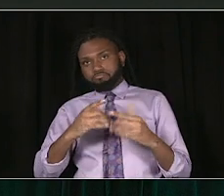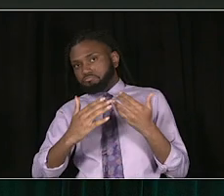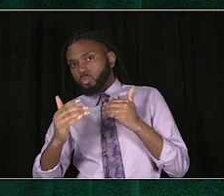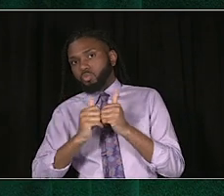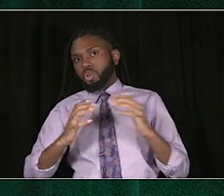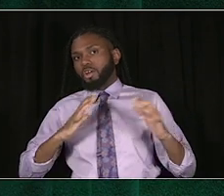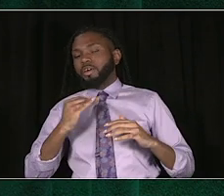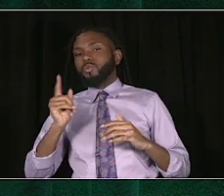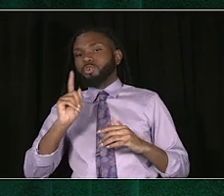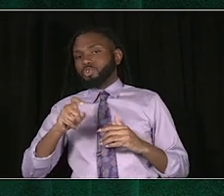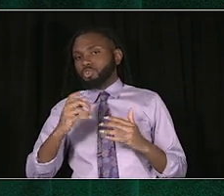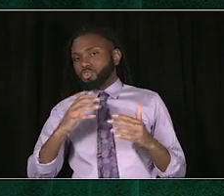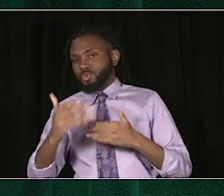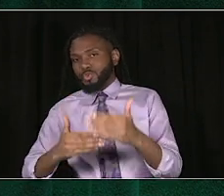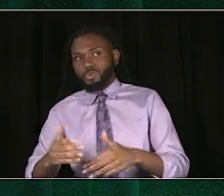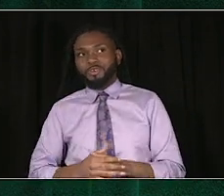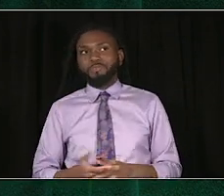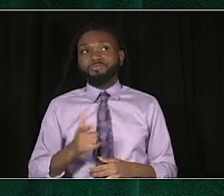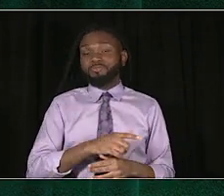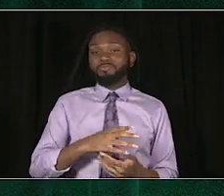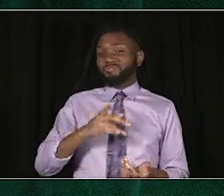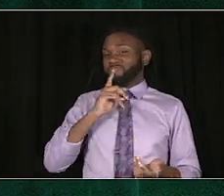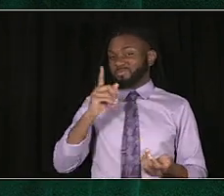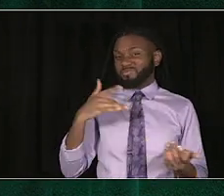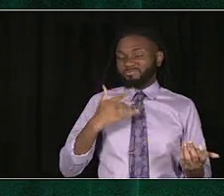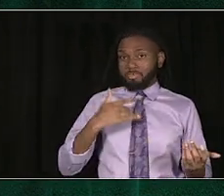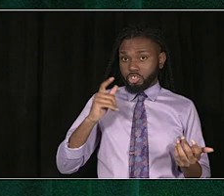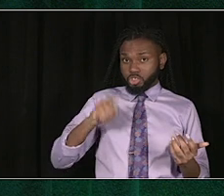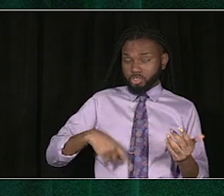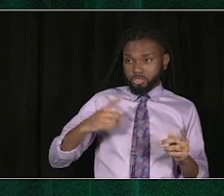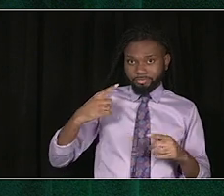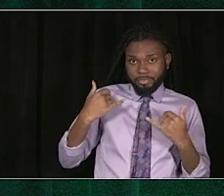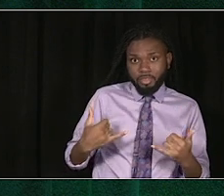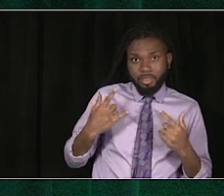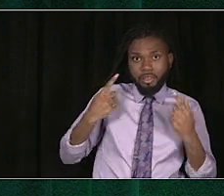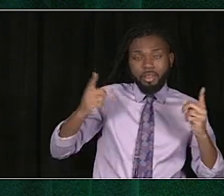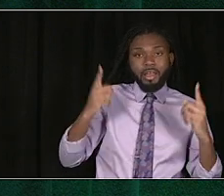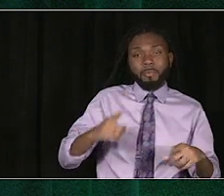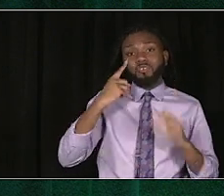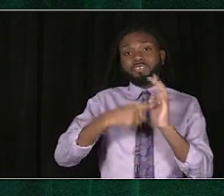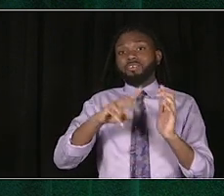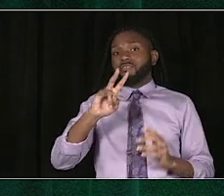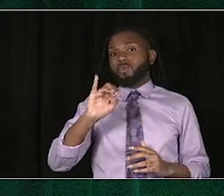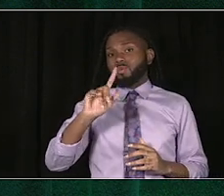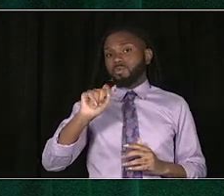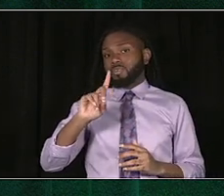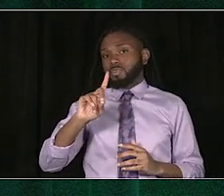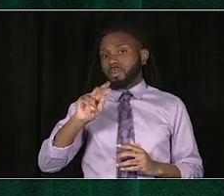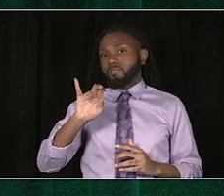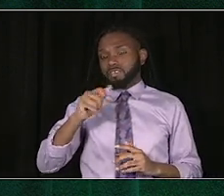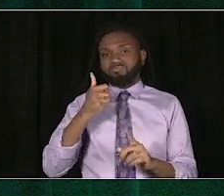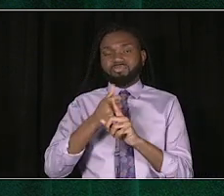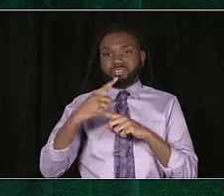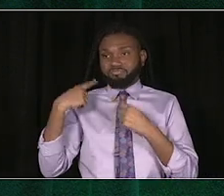they go? I mean, I don't think it should have taken as long as it have. I mean, when you think about Viola Davis, you know, she's been incredible